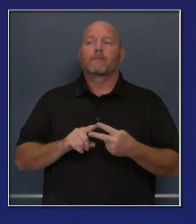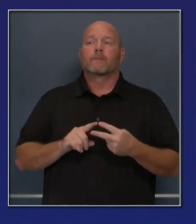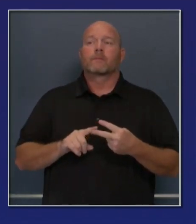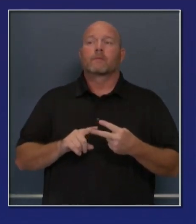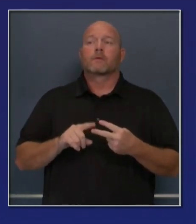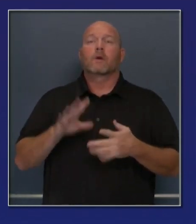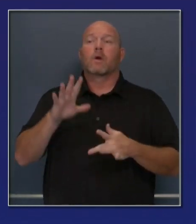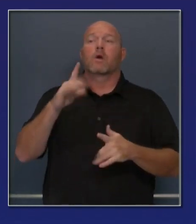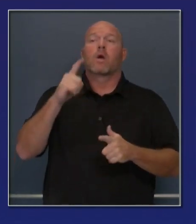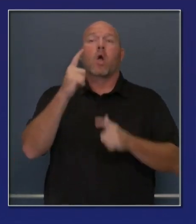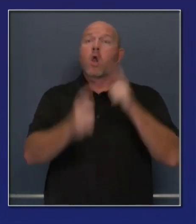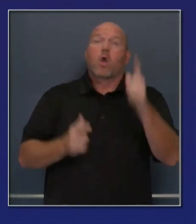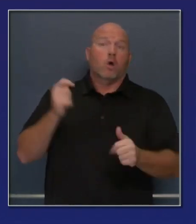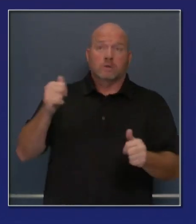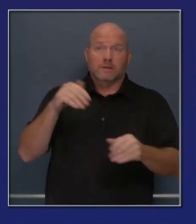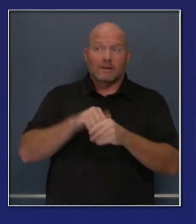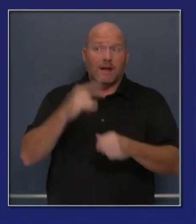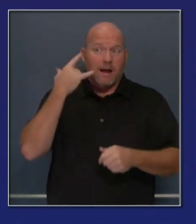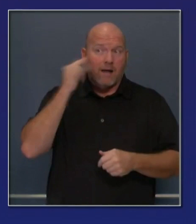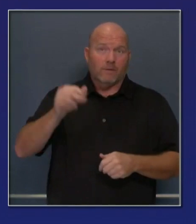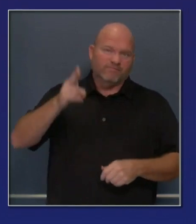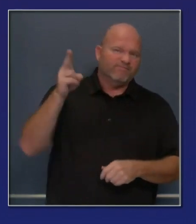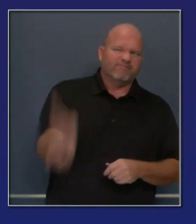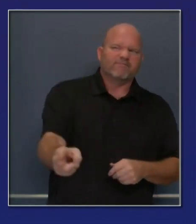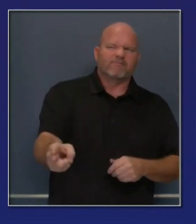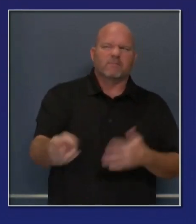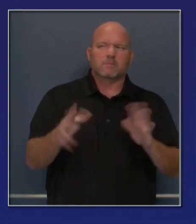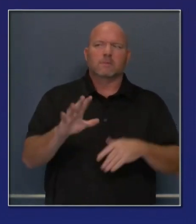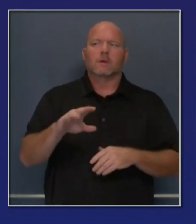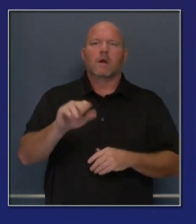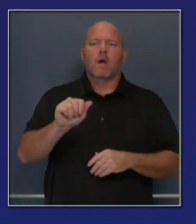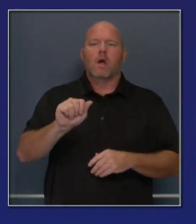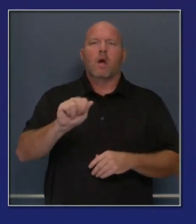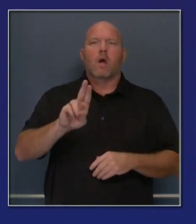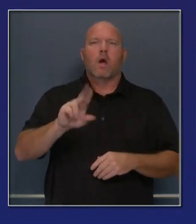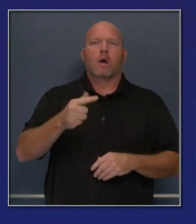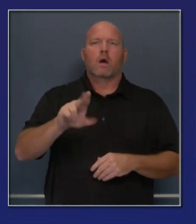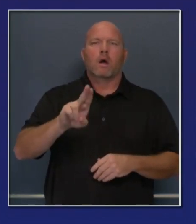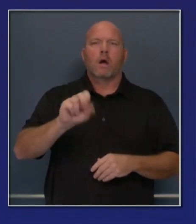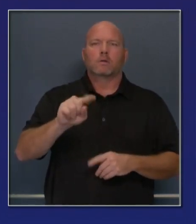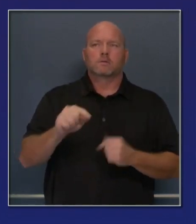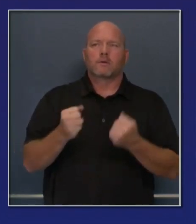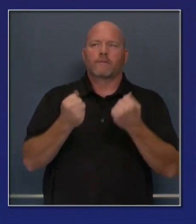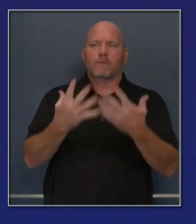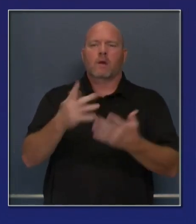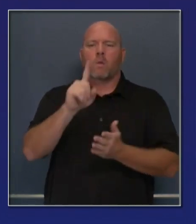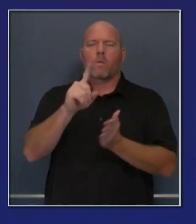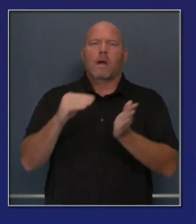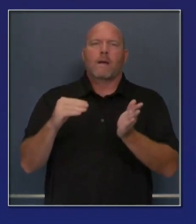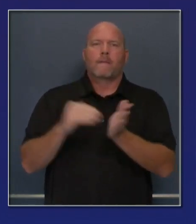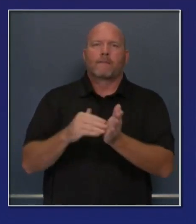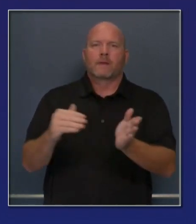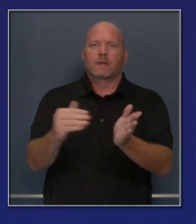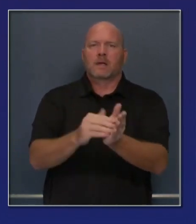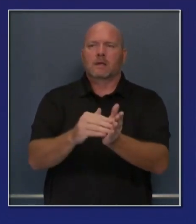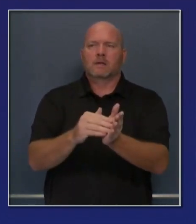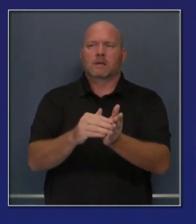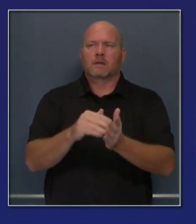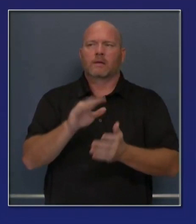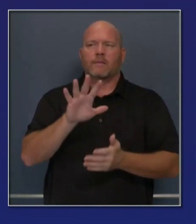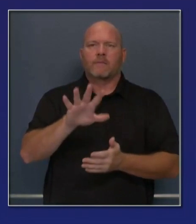largest in California's history. The August fire, over 1 million acres, 54% contained last week. Now